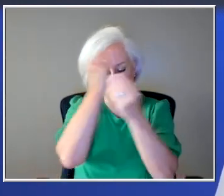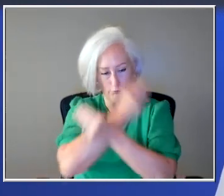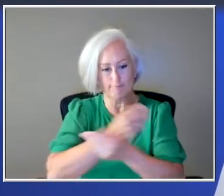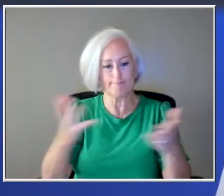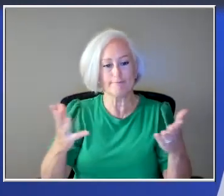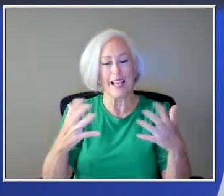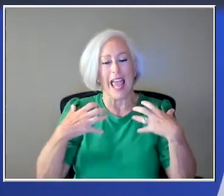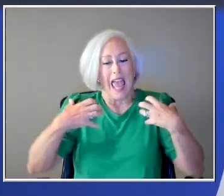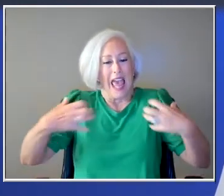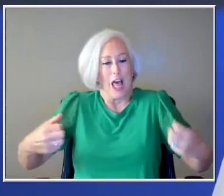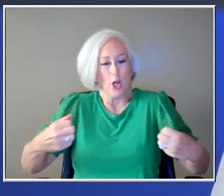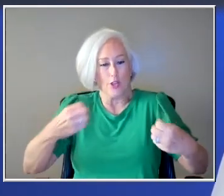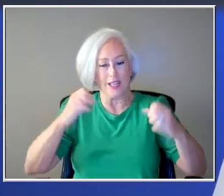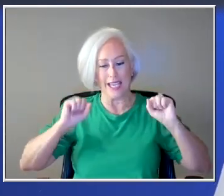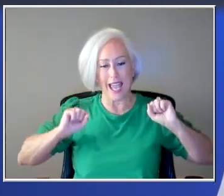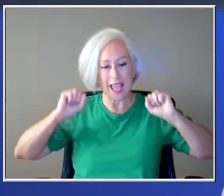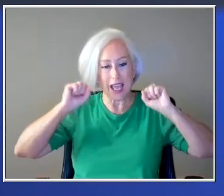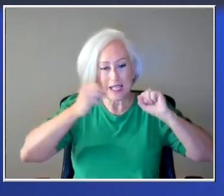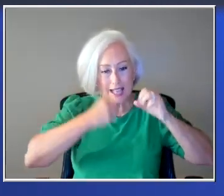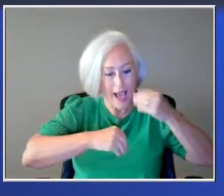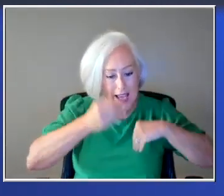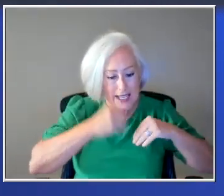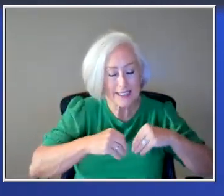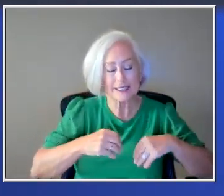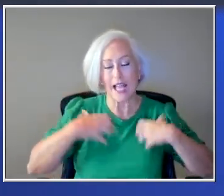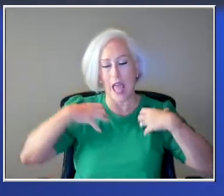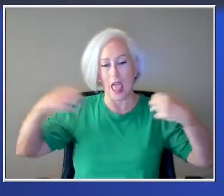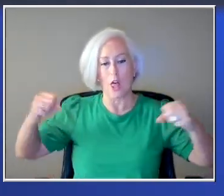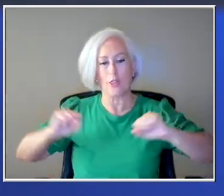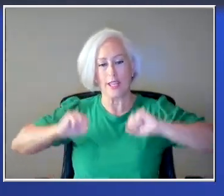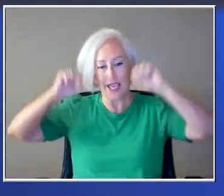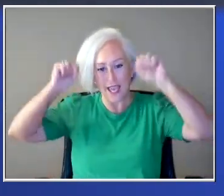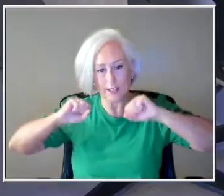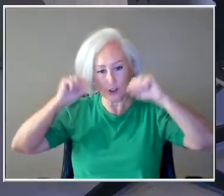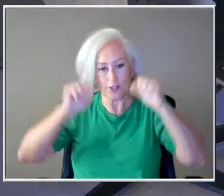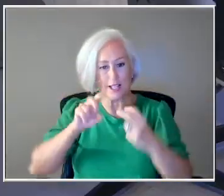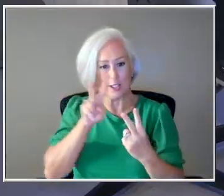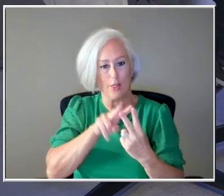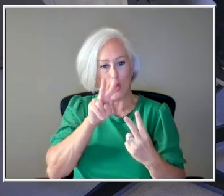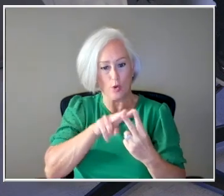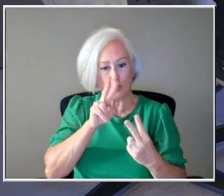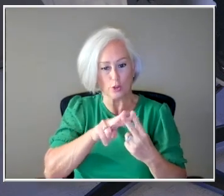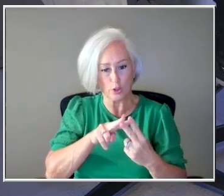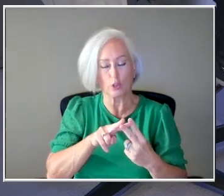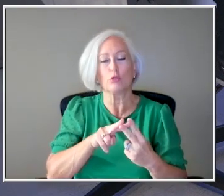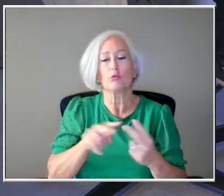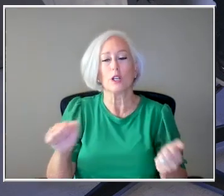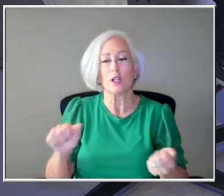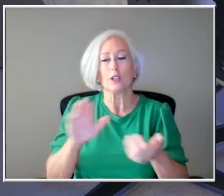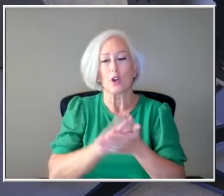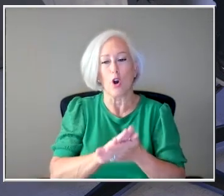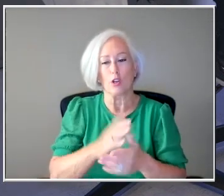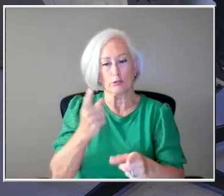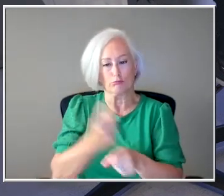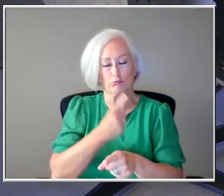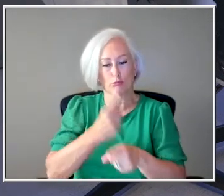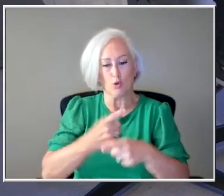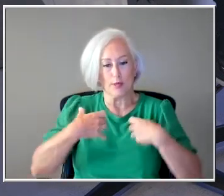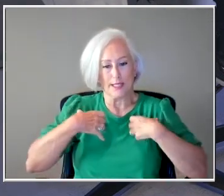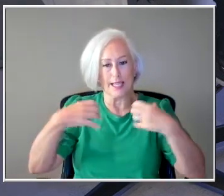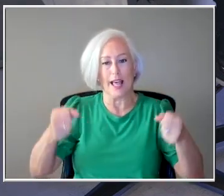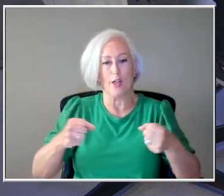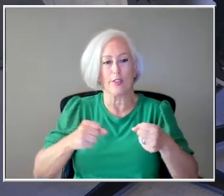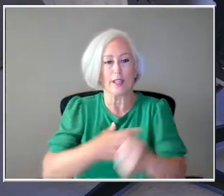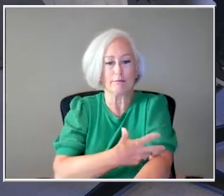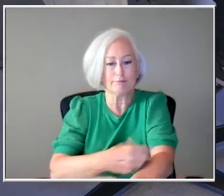exercise lead to appropriate lipid panels. So what kind of evidence would it take to demonstrate that universal